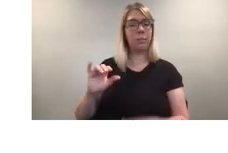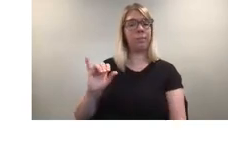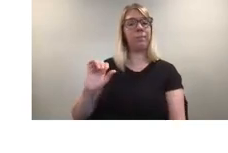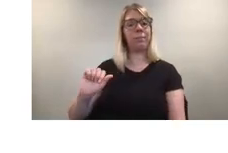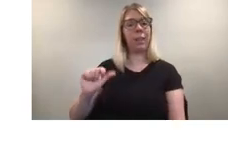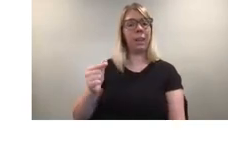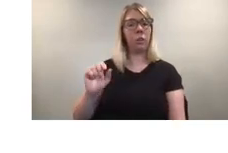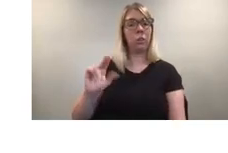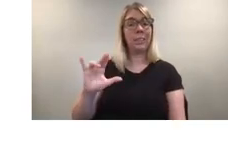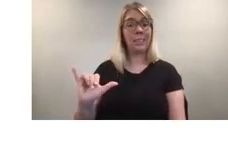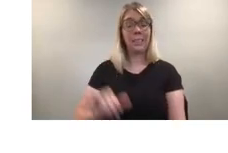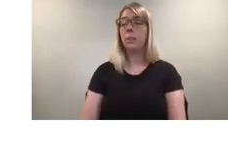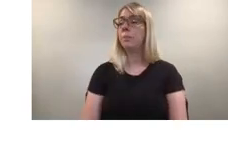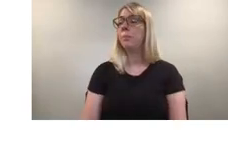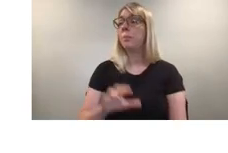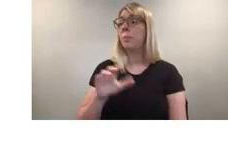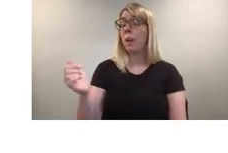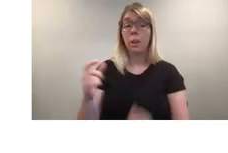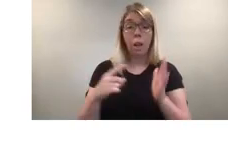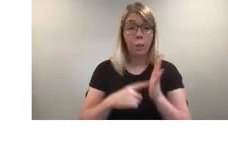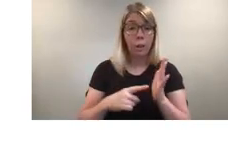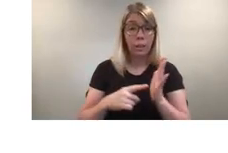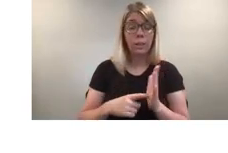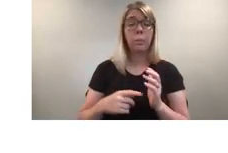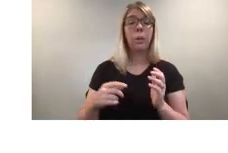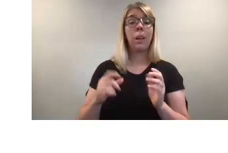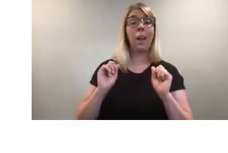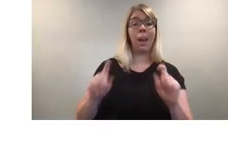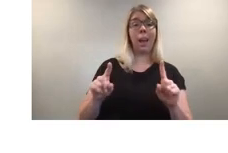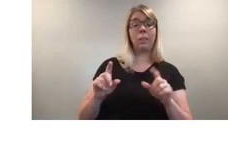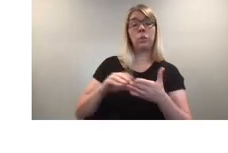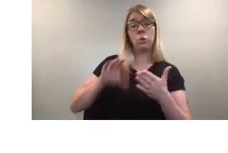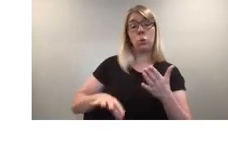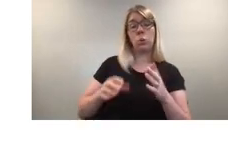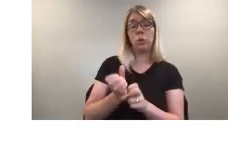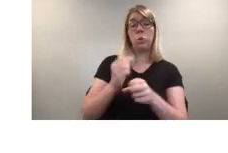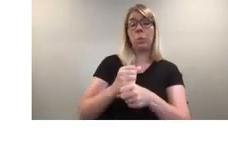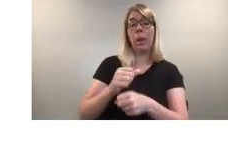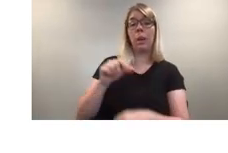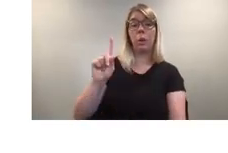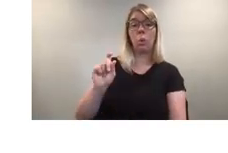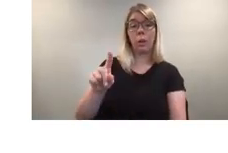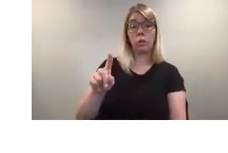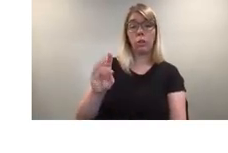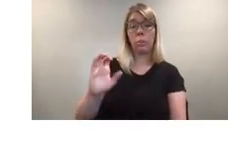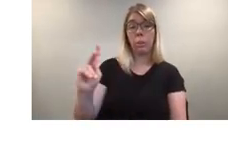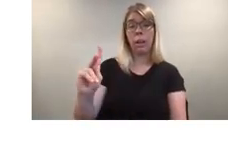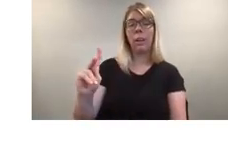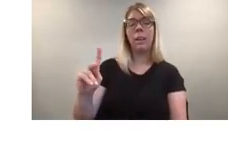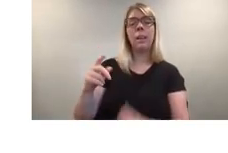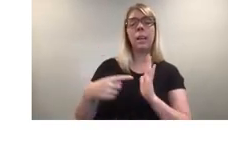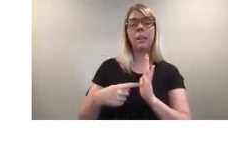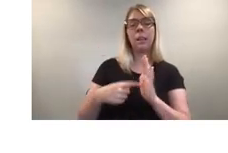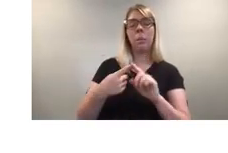So another example of a renewable assignment is having students create a question bank. In this example from Rajiv Jangiani, he had